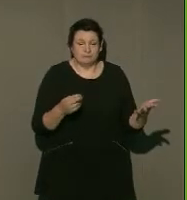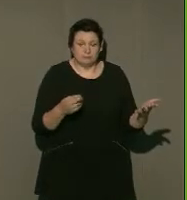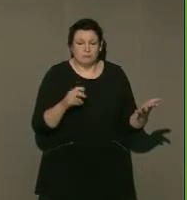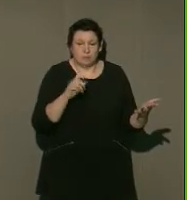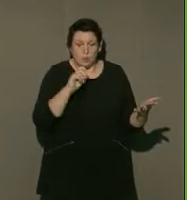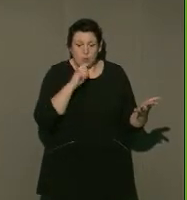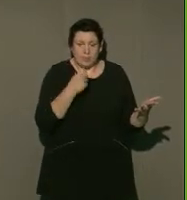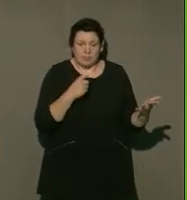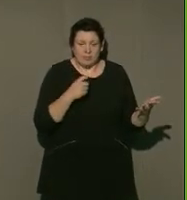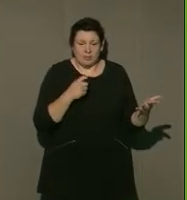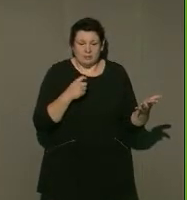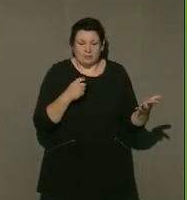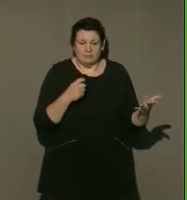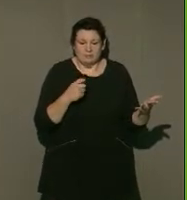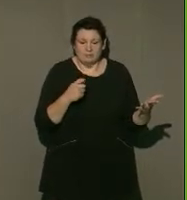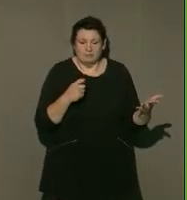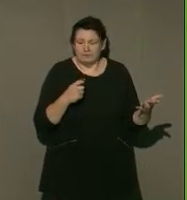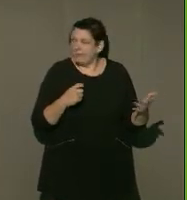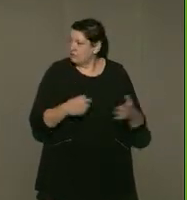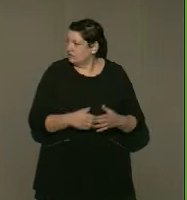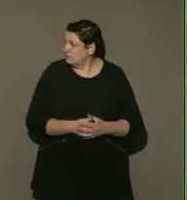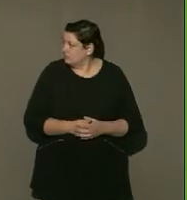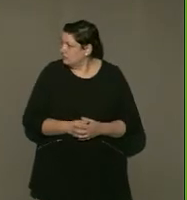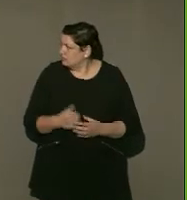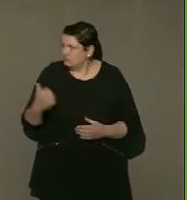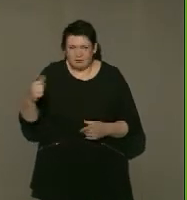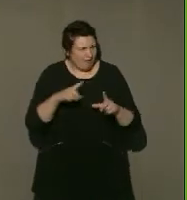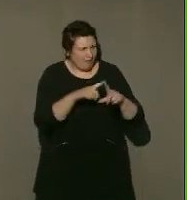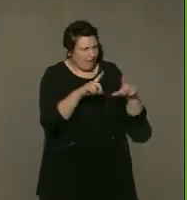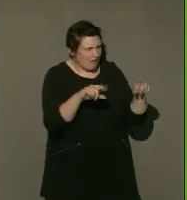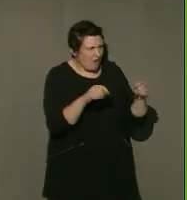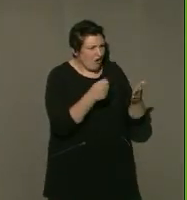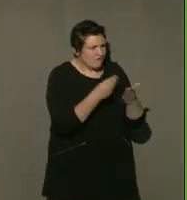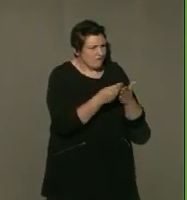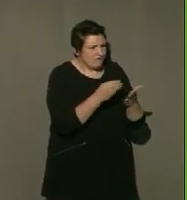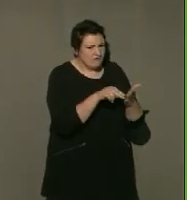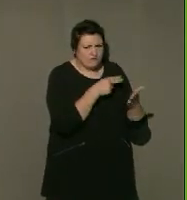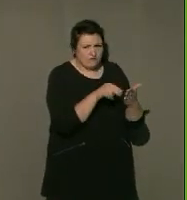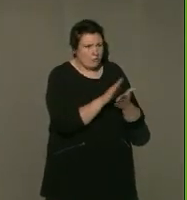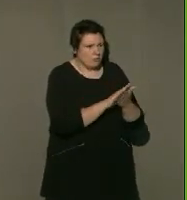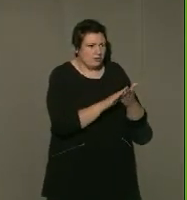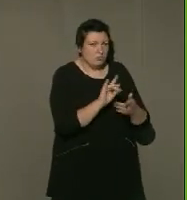card vote. Martin, would you like to explain how that happens?